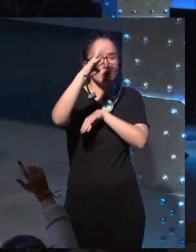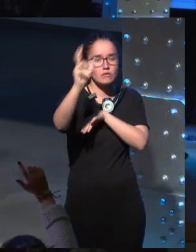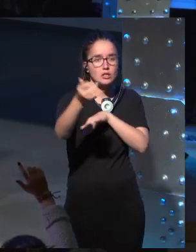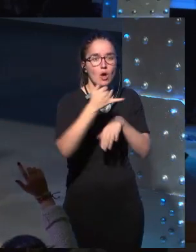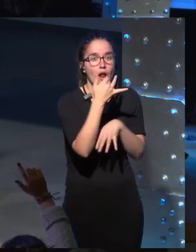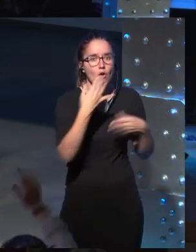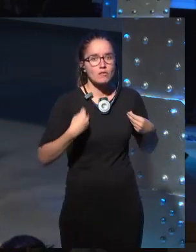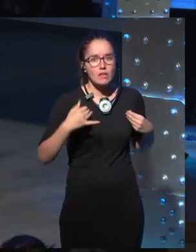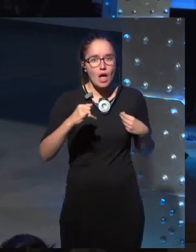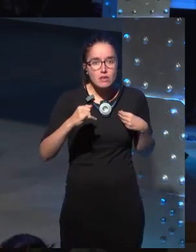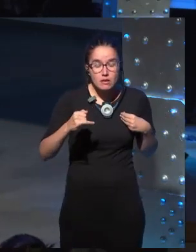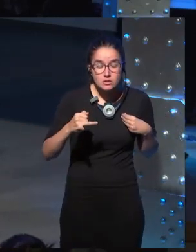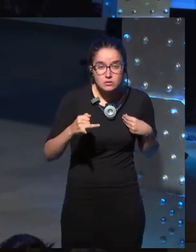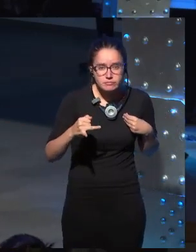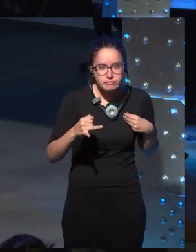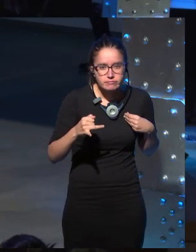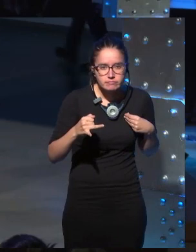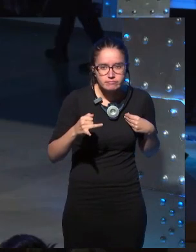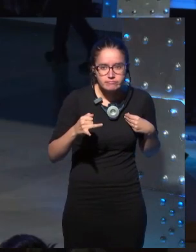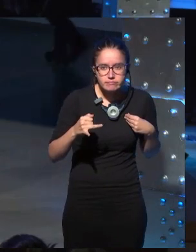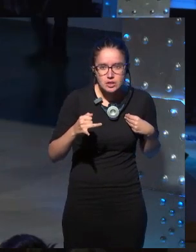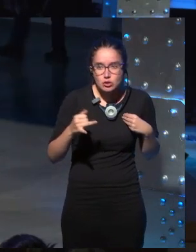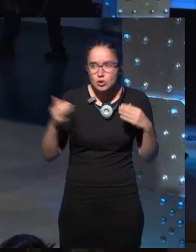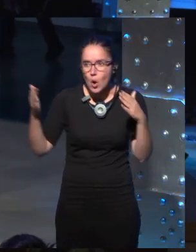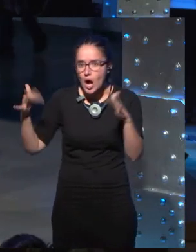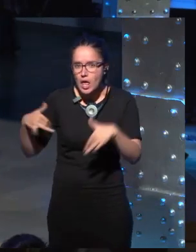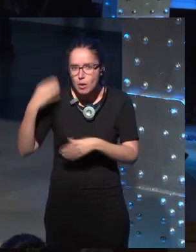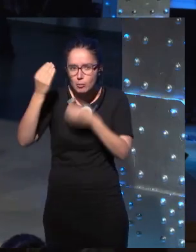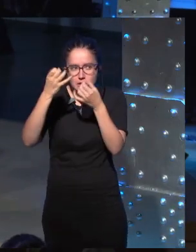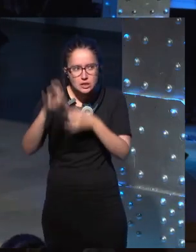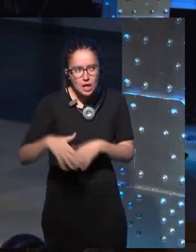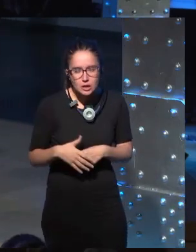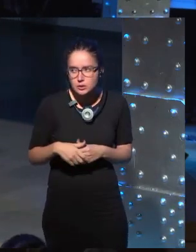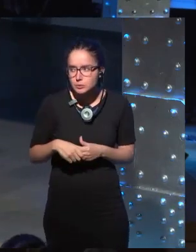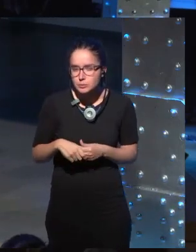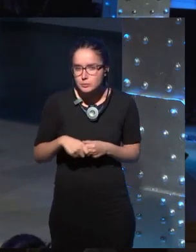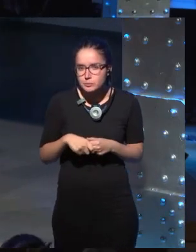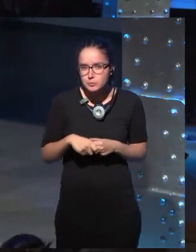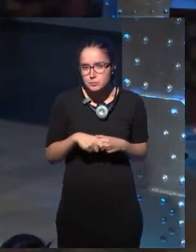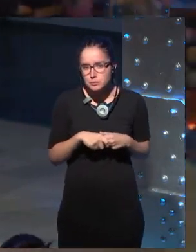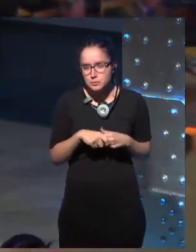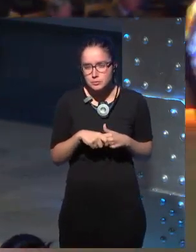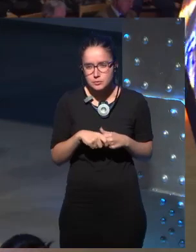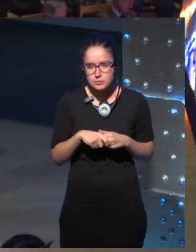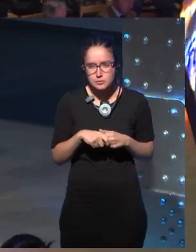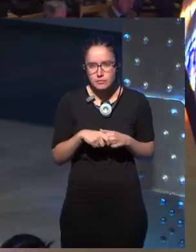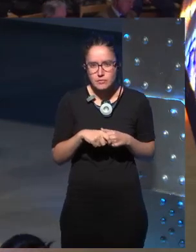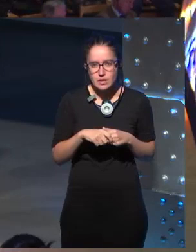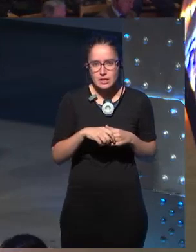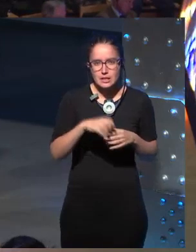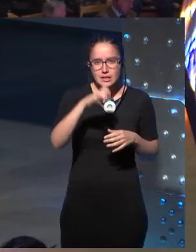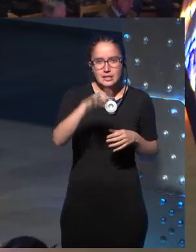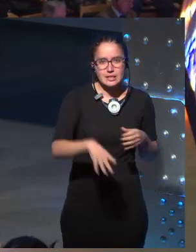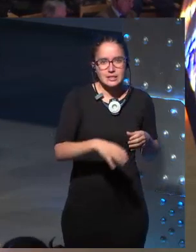Who doesn't believe there is alien life anywhere in your universe? Who believes there is alien life in this room right